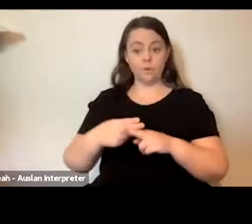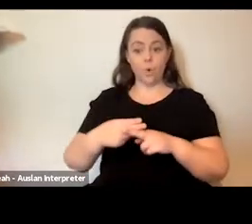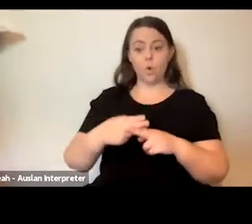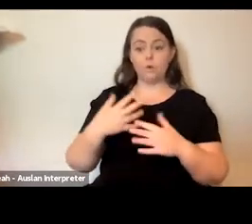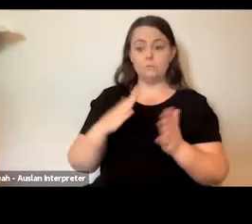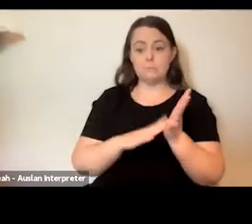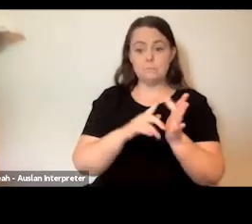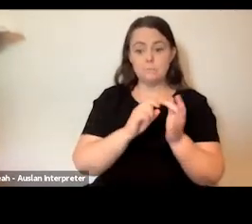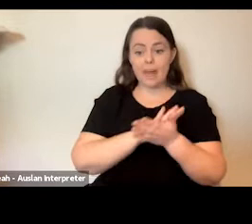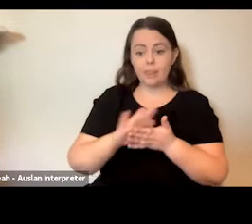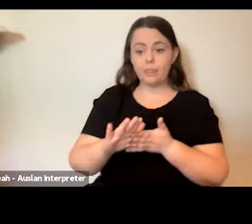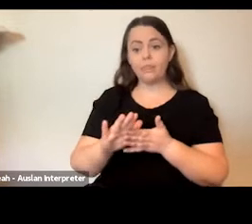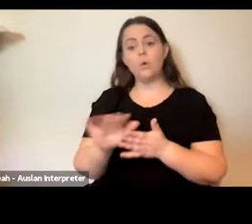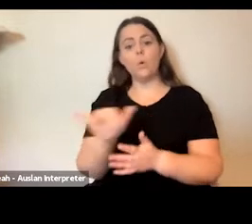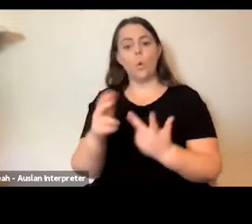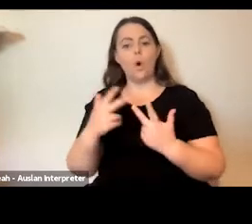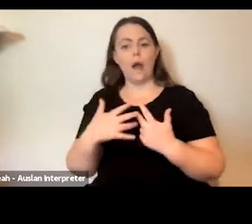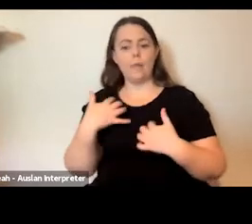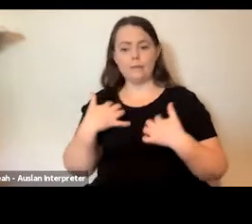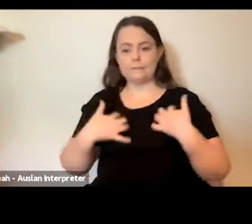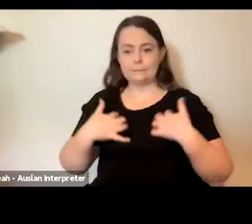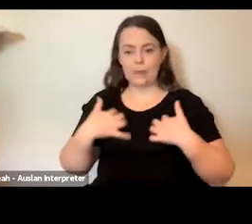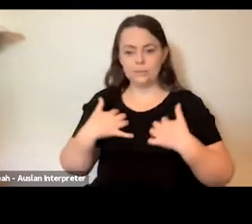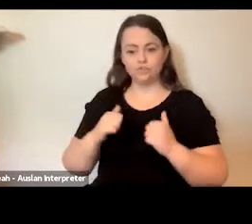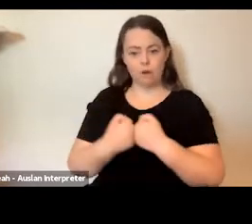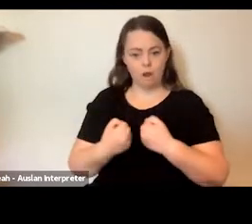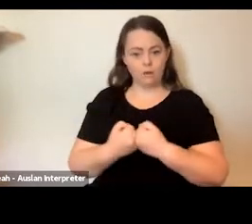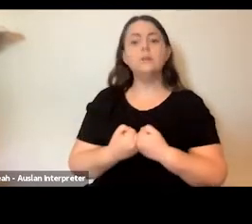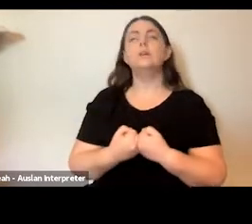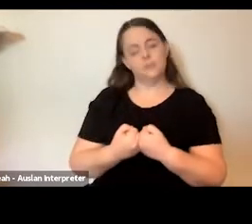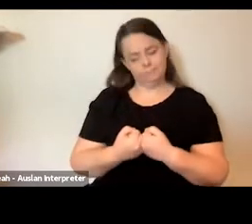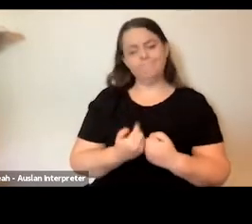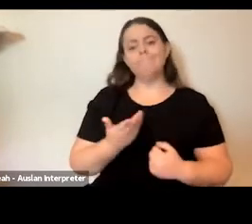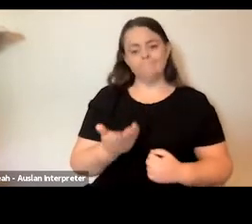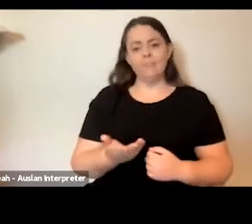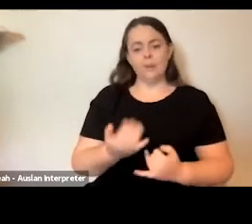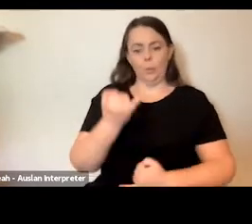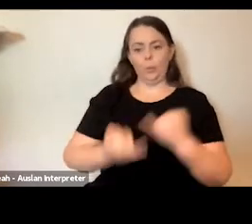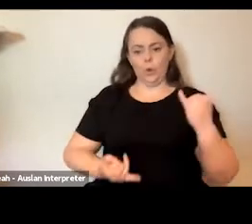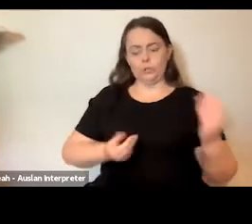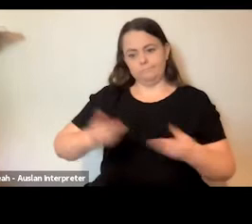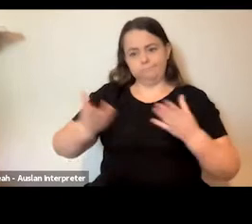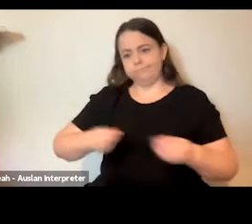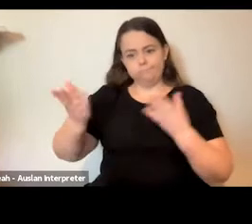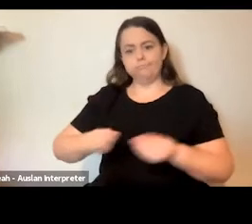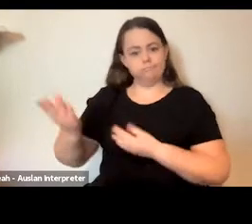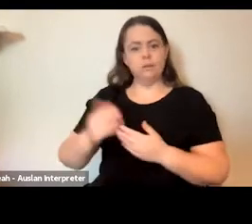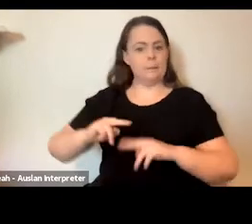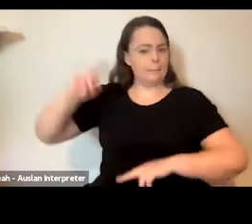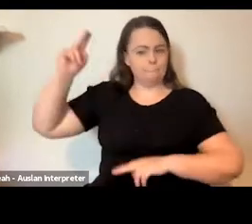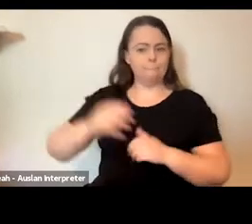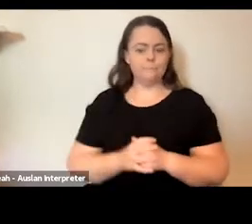time. And we haven't published our 2019-2020 data. That's due to be released next